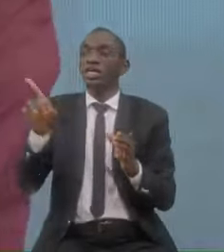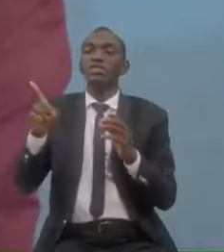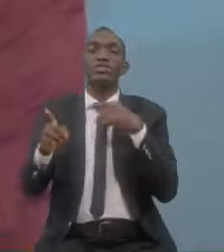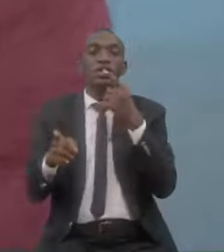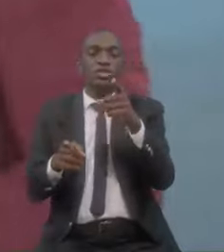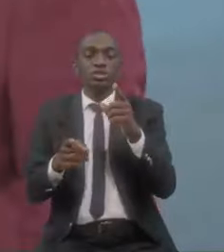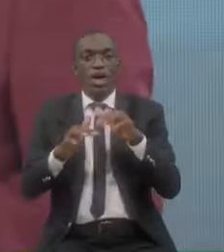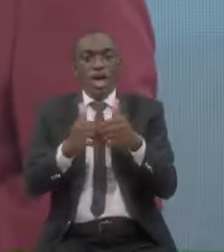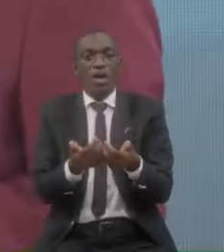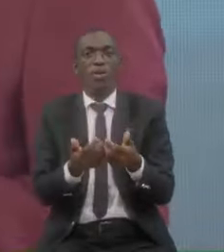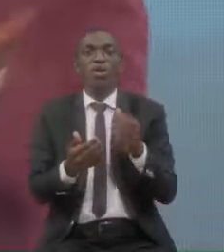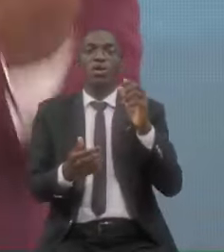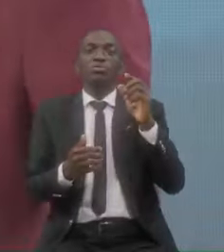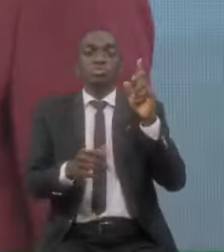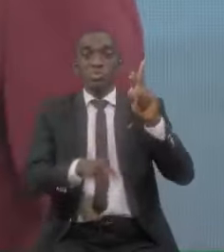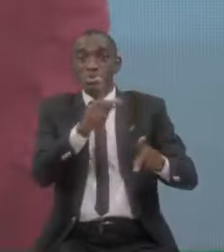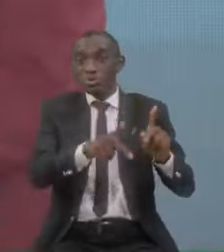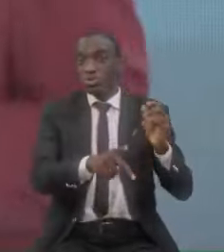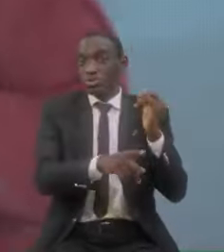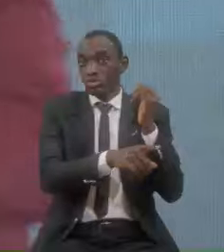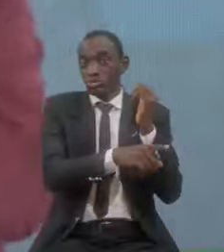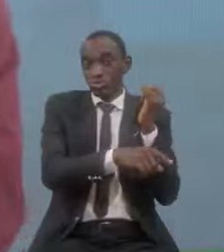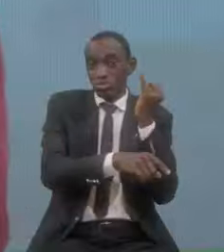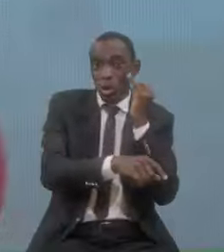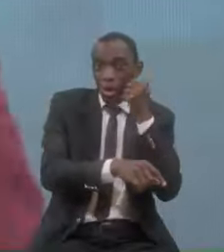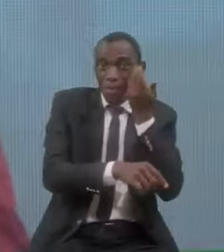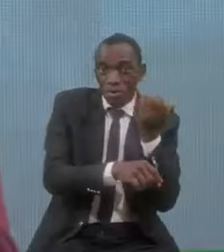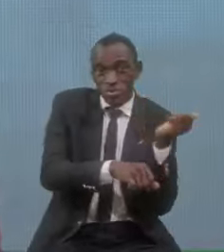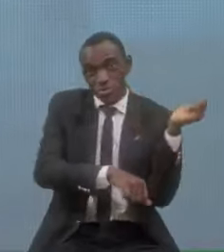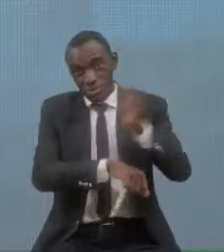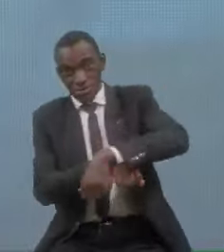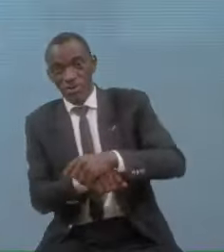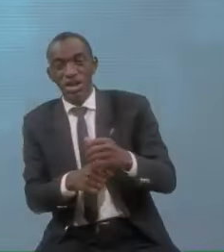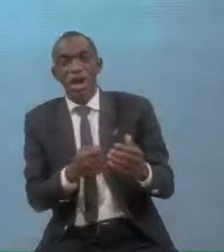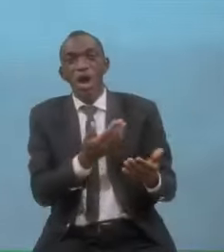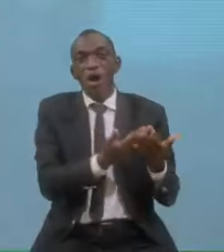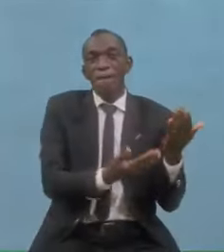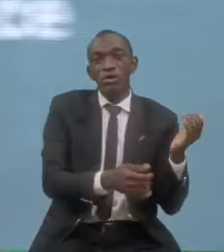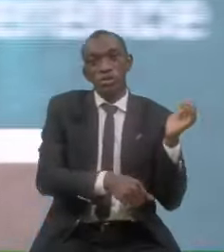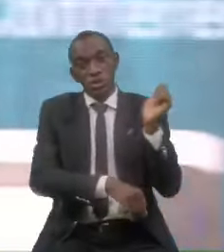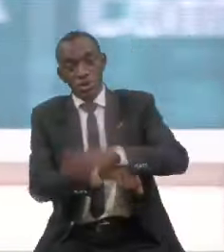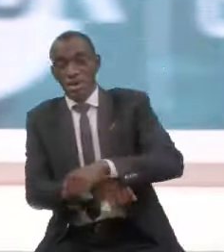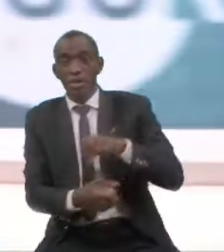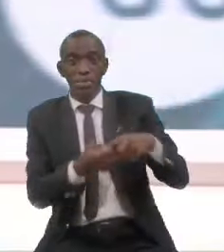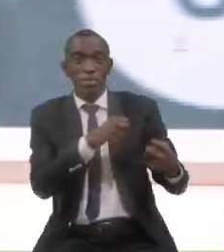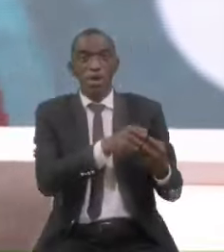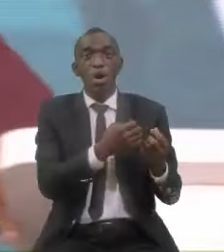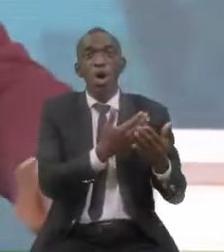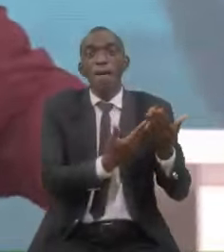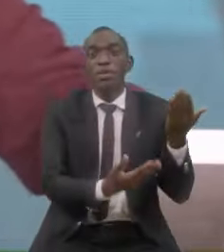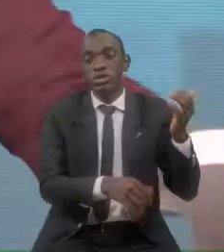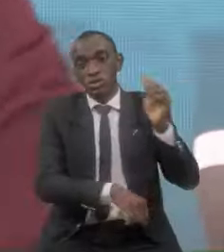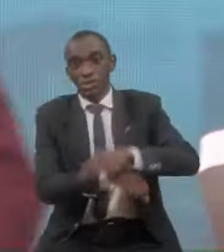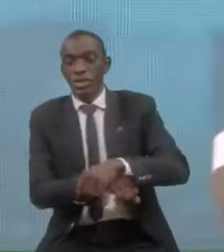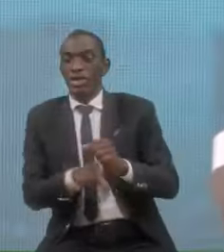people that would have prevailed over me, of problems that would have prevailed over me. No need telling story. The